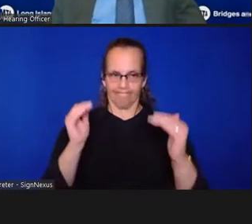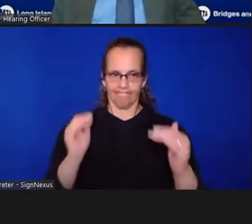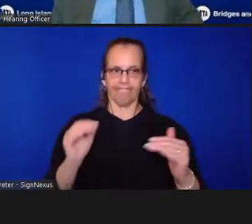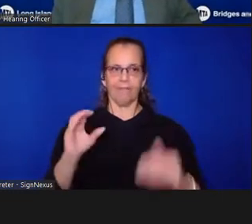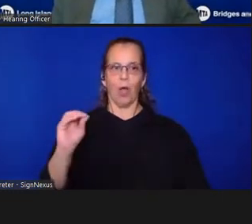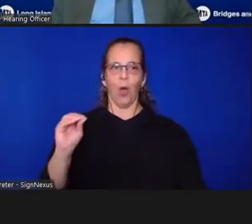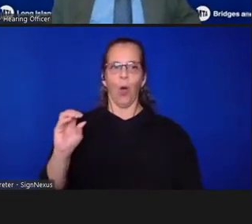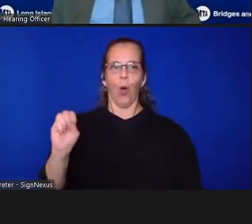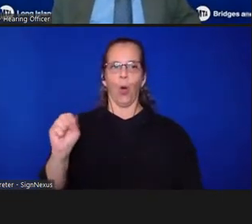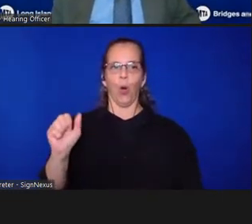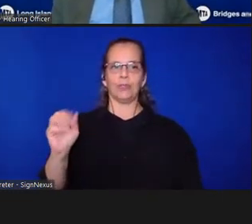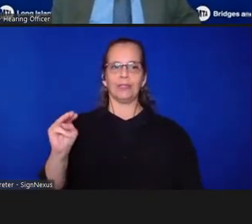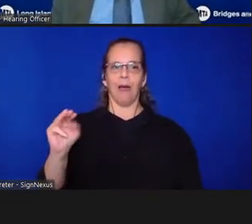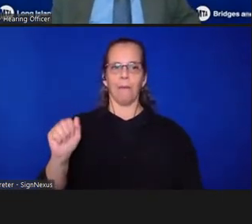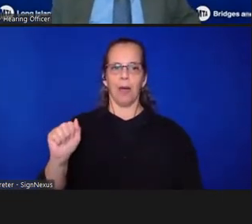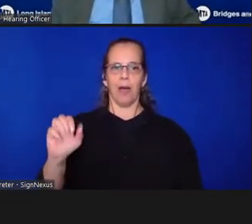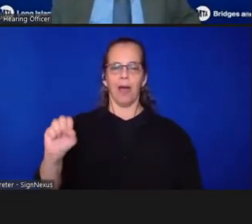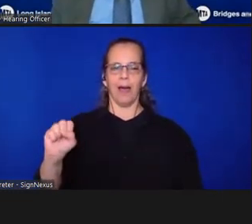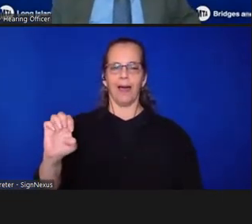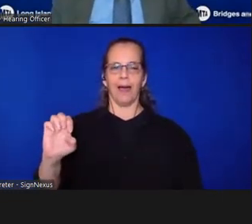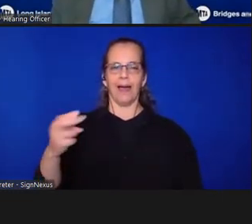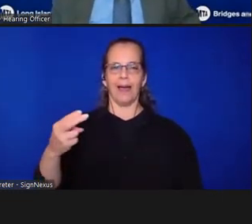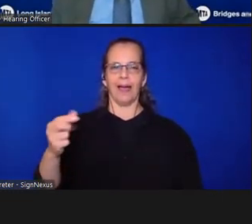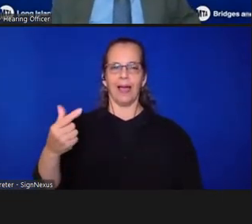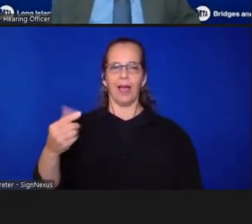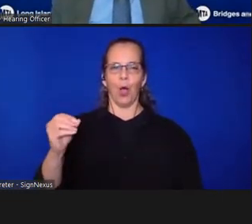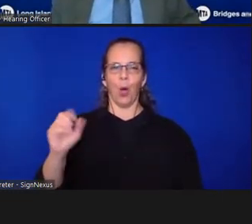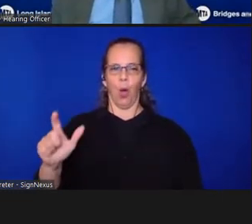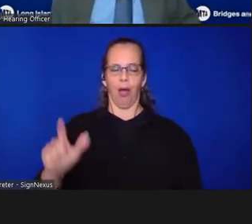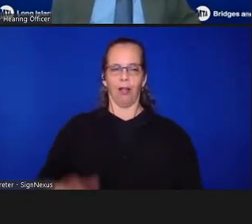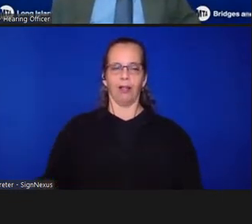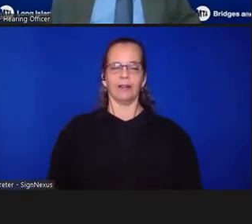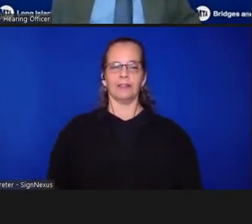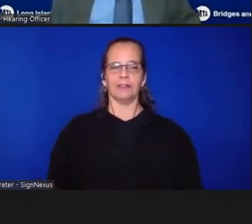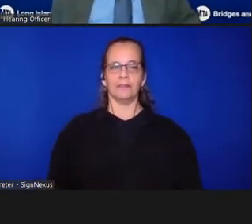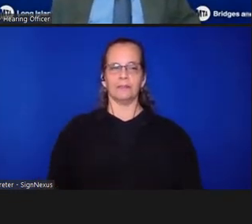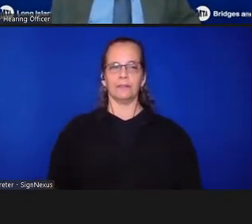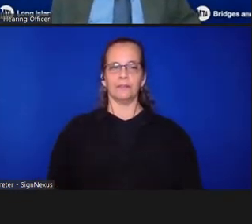is Osama segol followed by wolf Herzberg